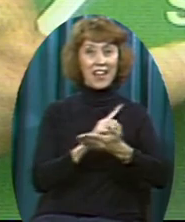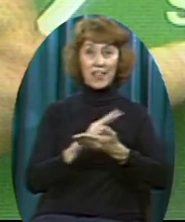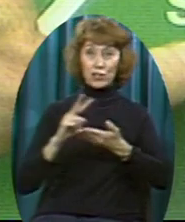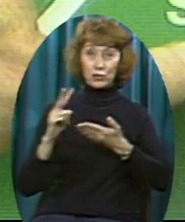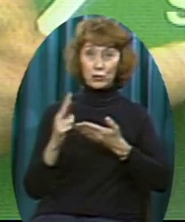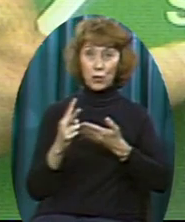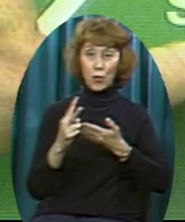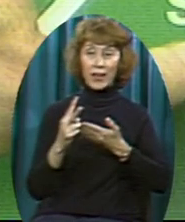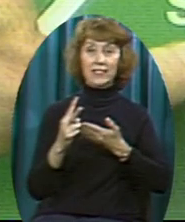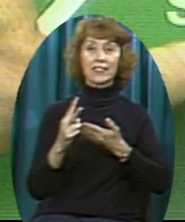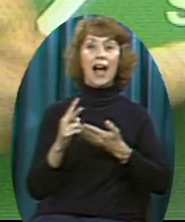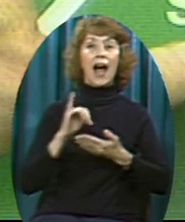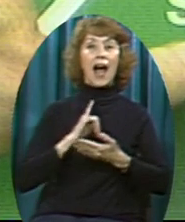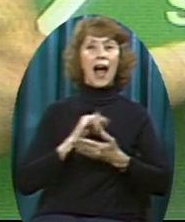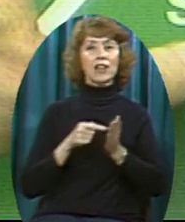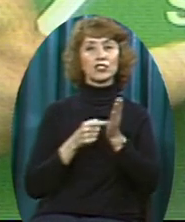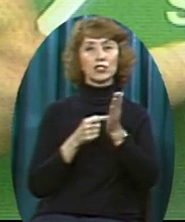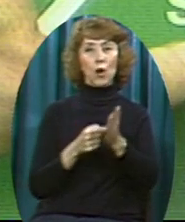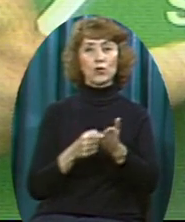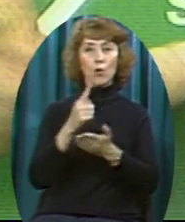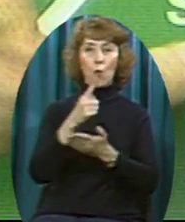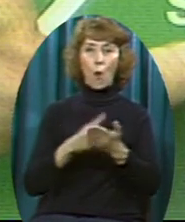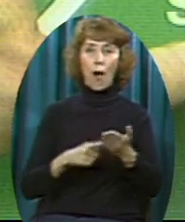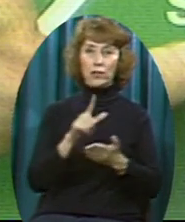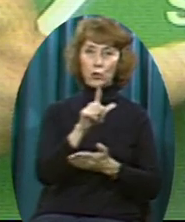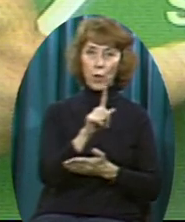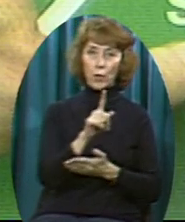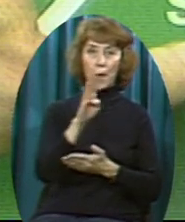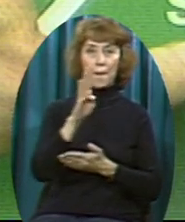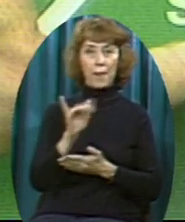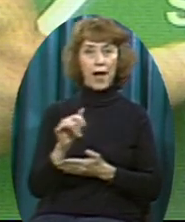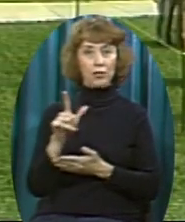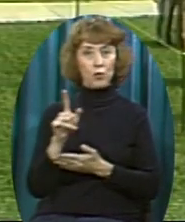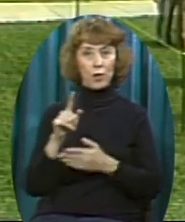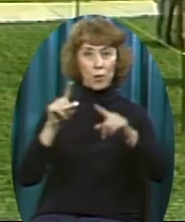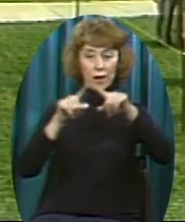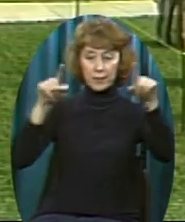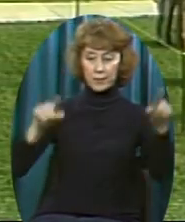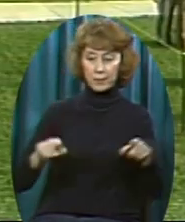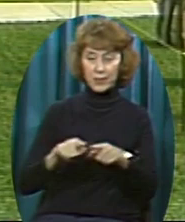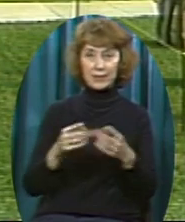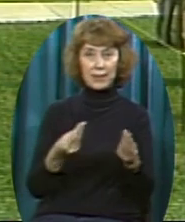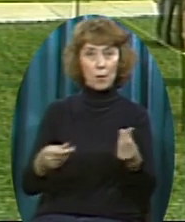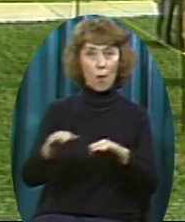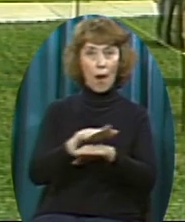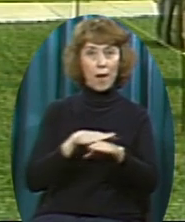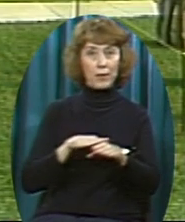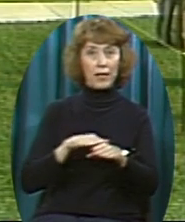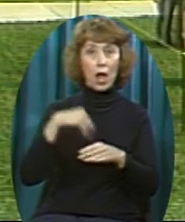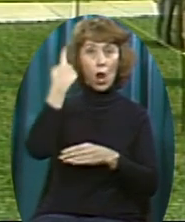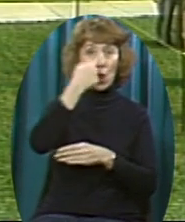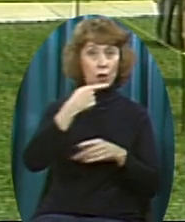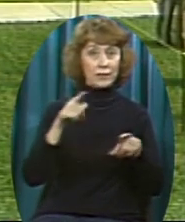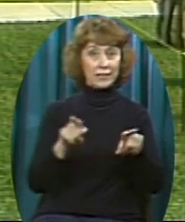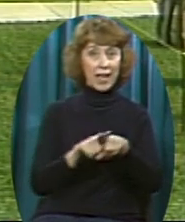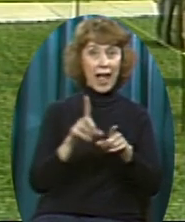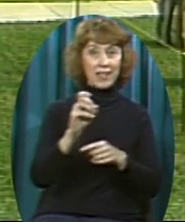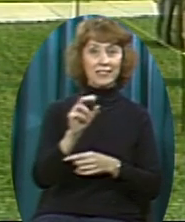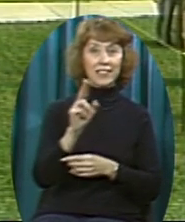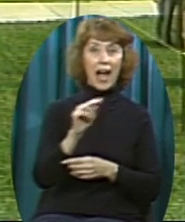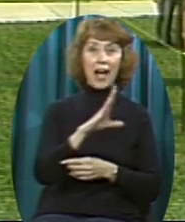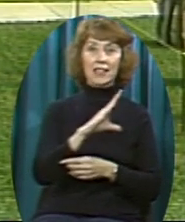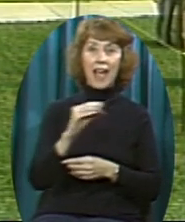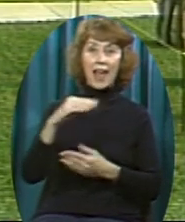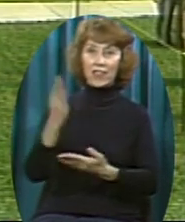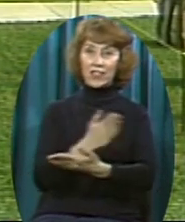possible what a 21 by 21 foot plat of property looks like. Don Norman and the Sounds of Liberty stood right there in the middle